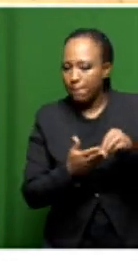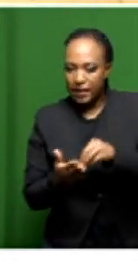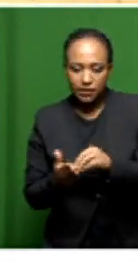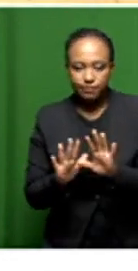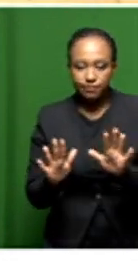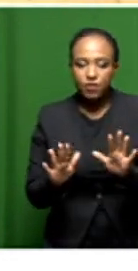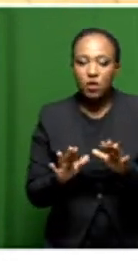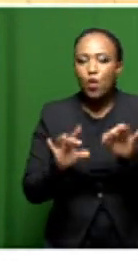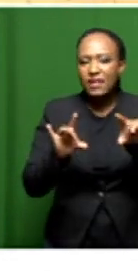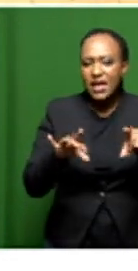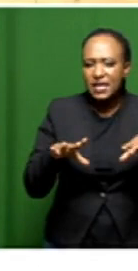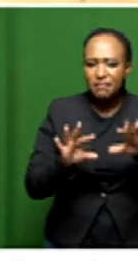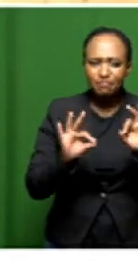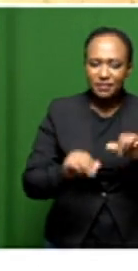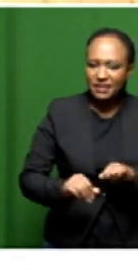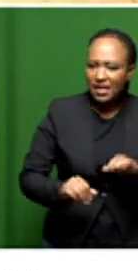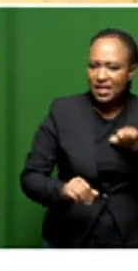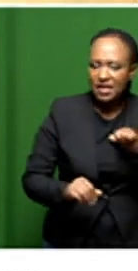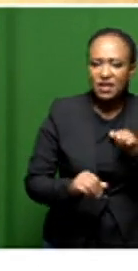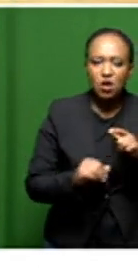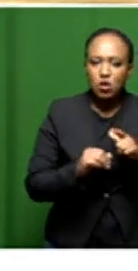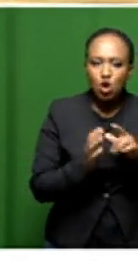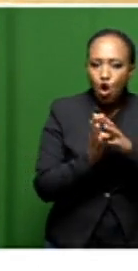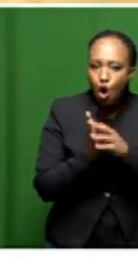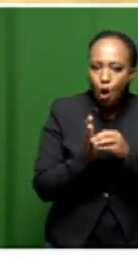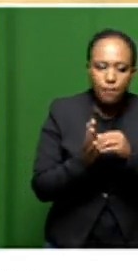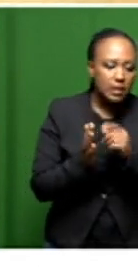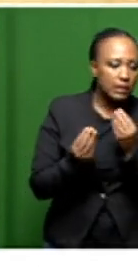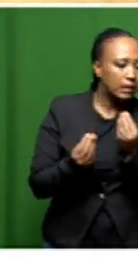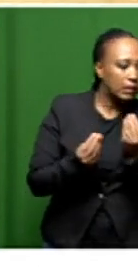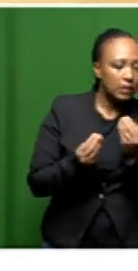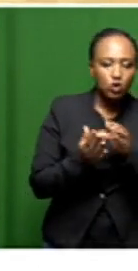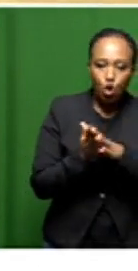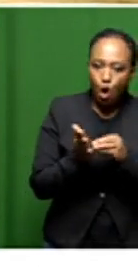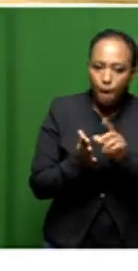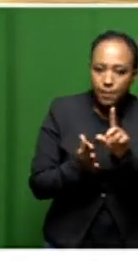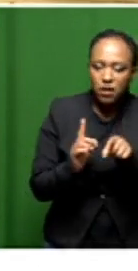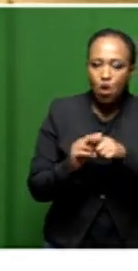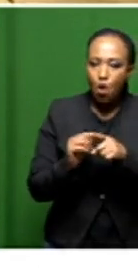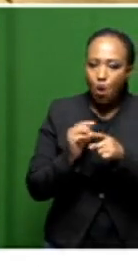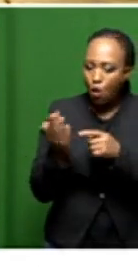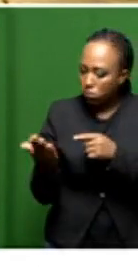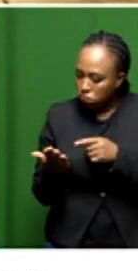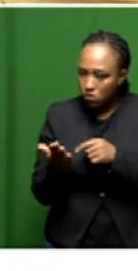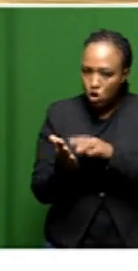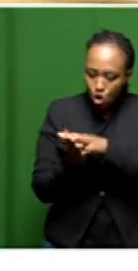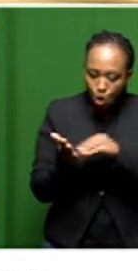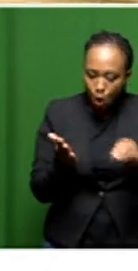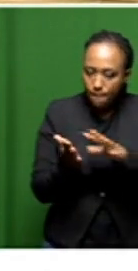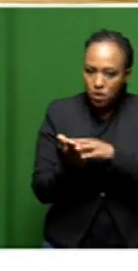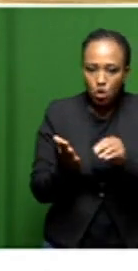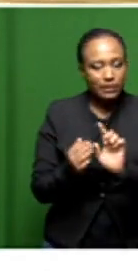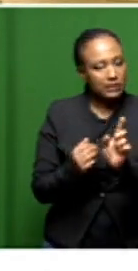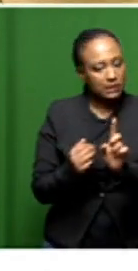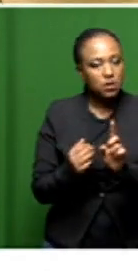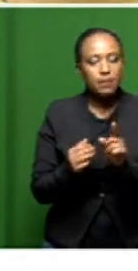exam's credibility and integrity. No cheating, no copying. All we want for them is to study thoroughly and be prepared for